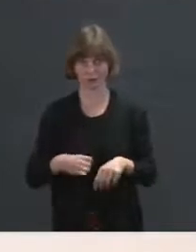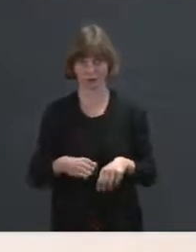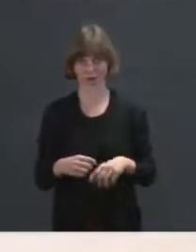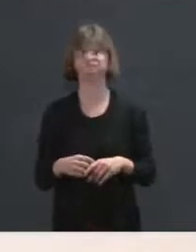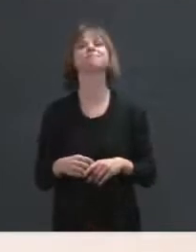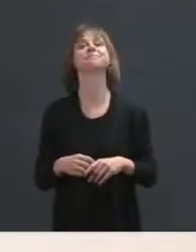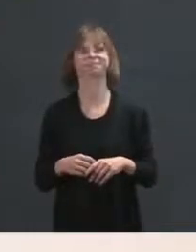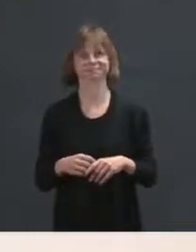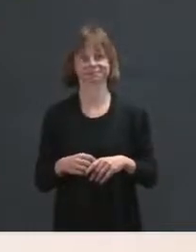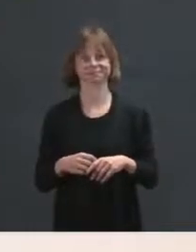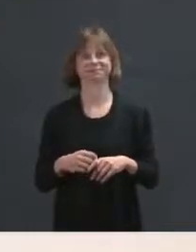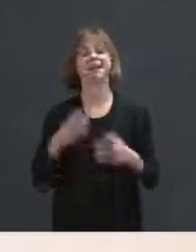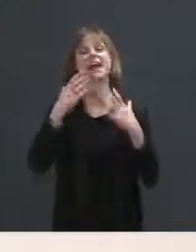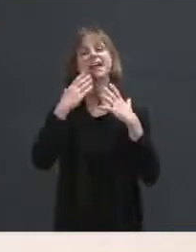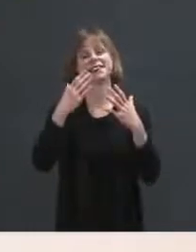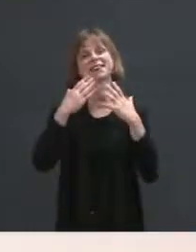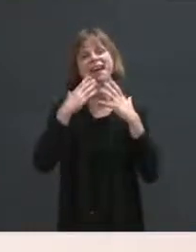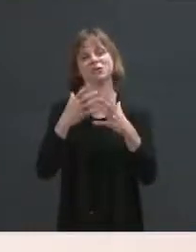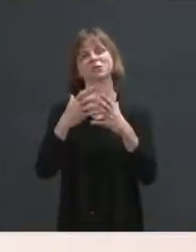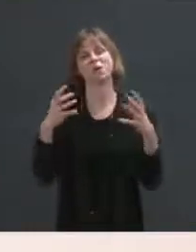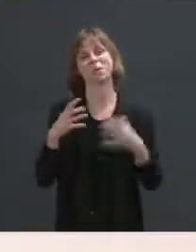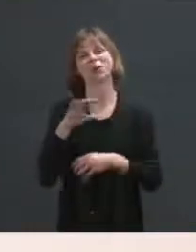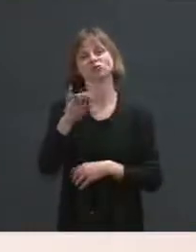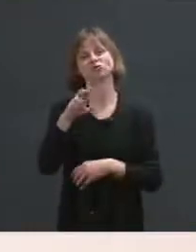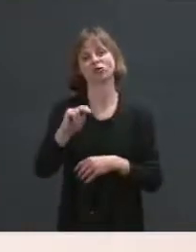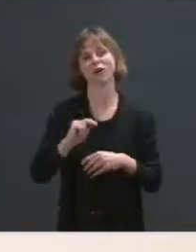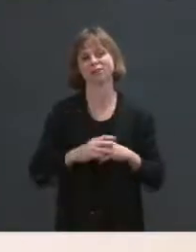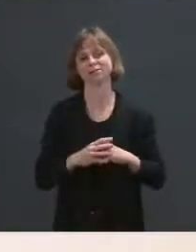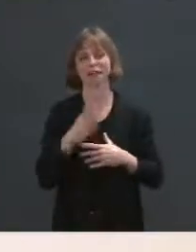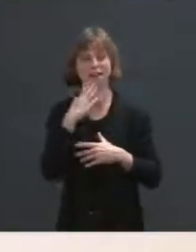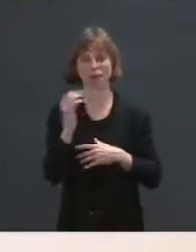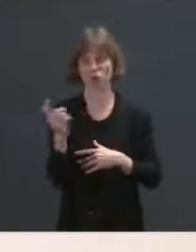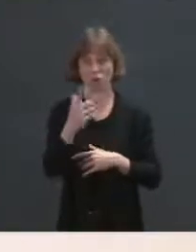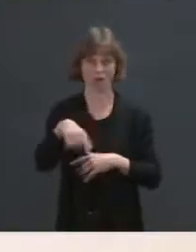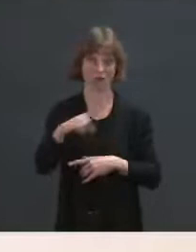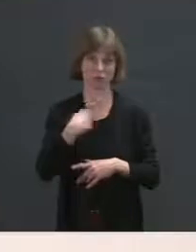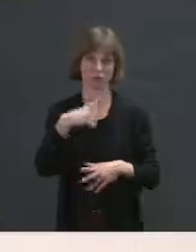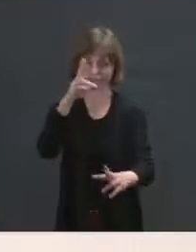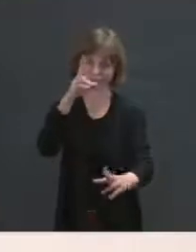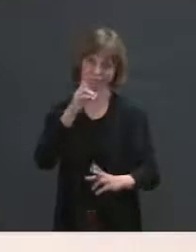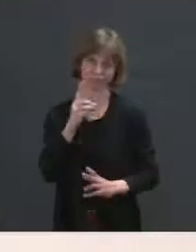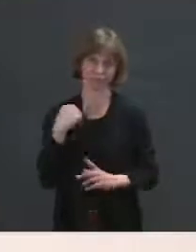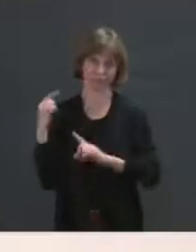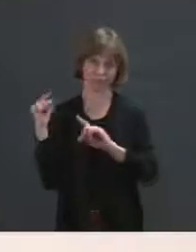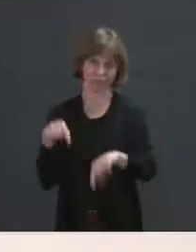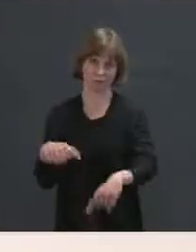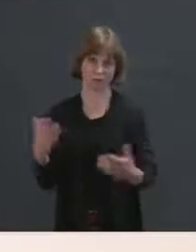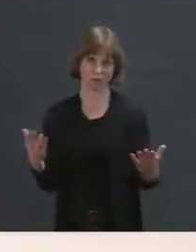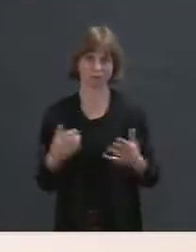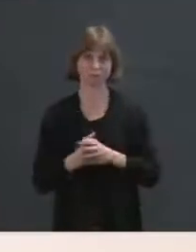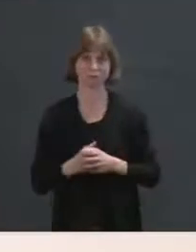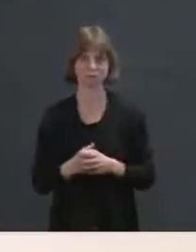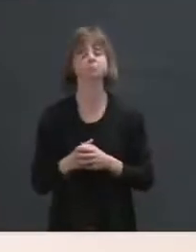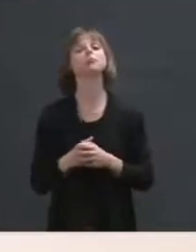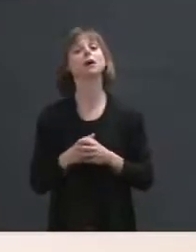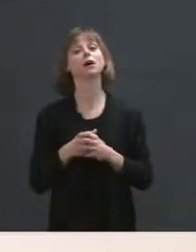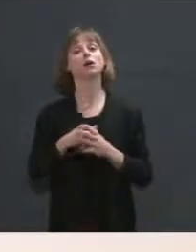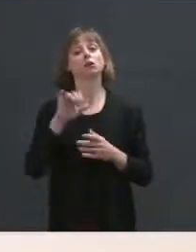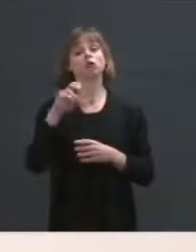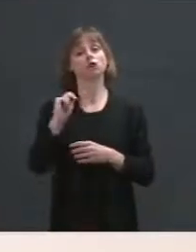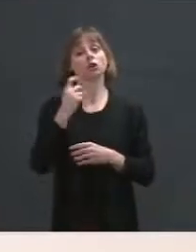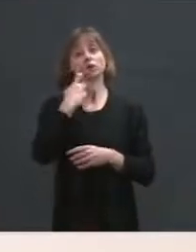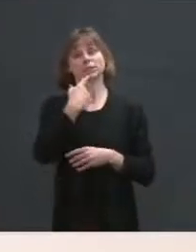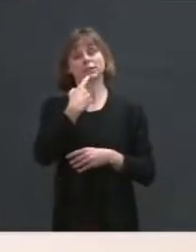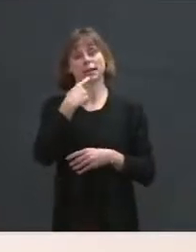Thank you very much, Jen, and thanks to all of you. It's a privilege for me to be here. As Jen said, this afternoon, the President will sign